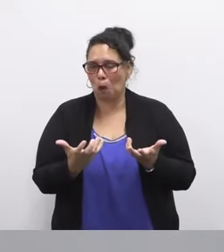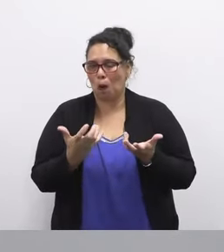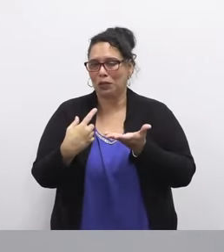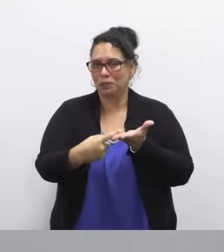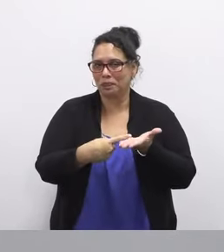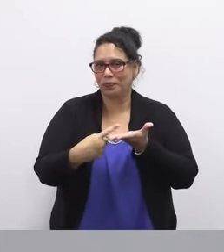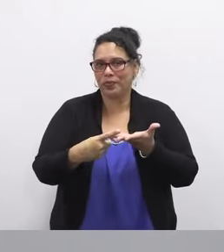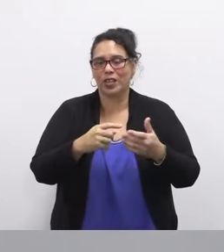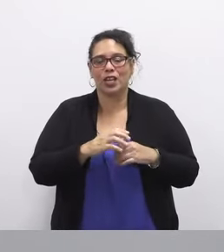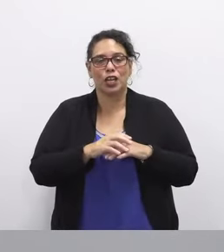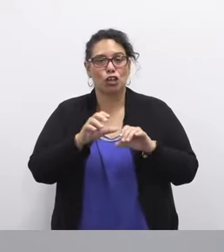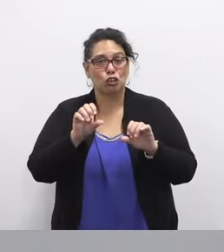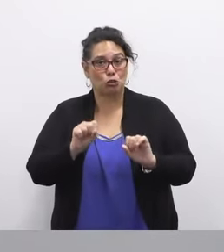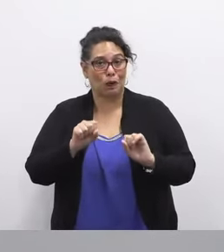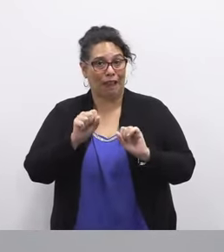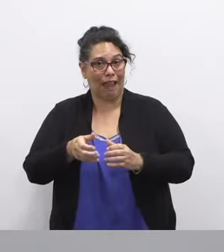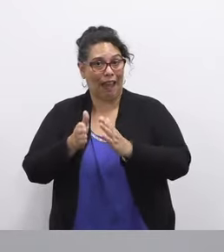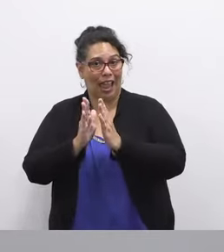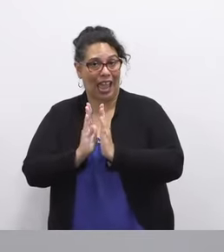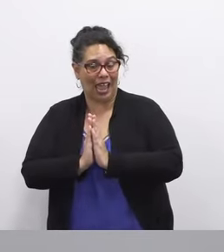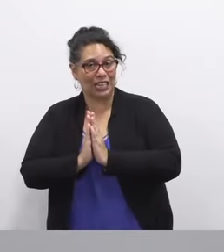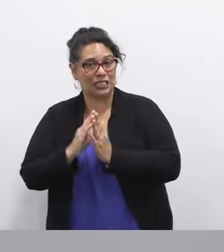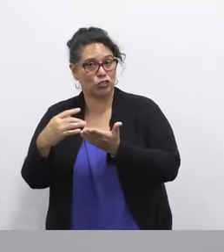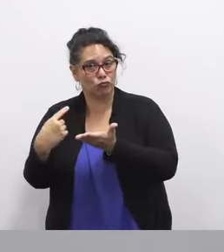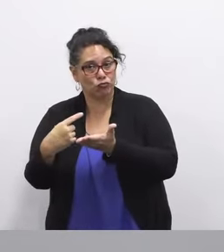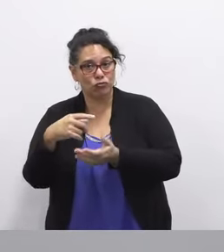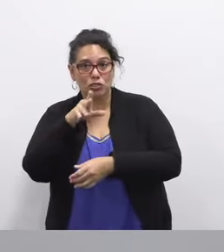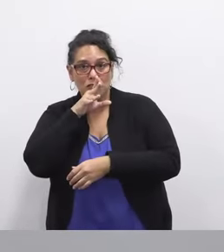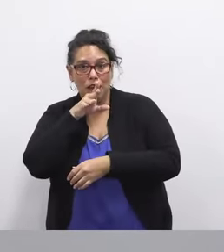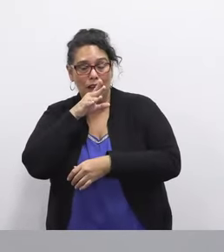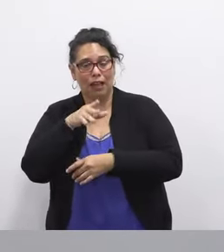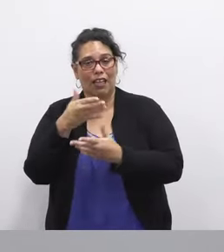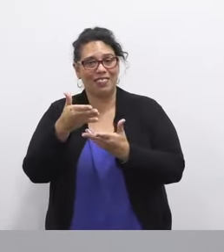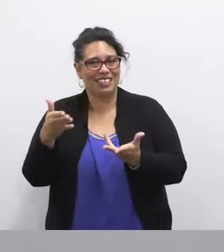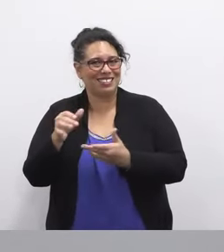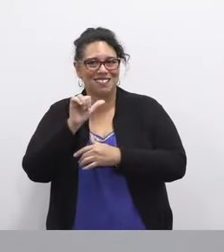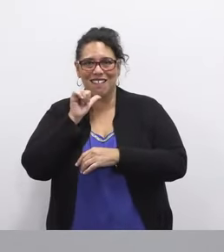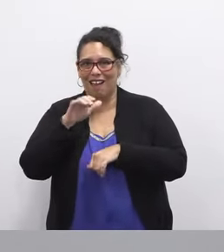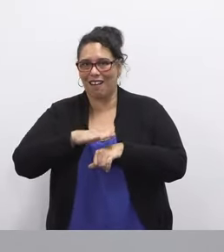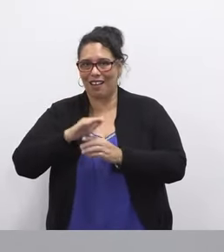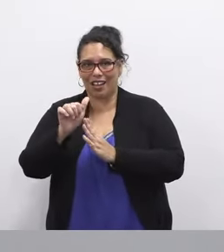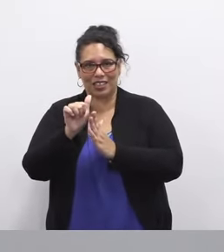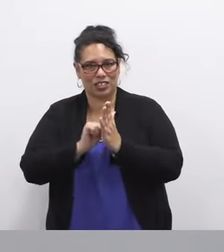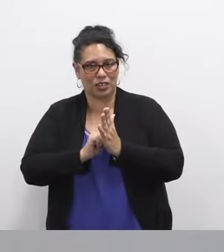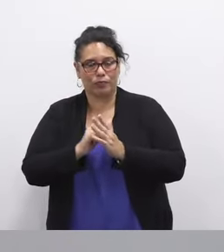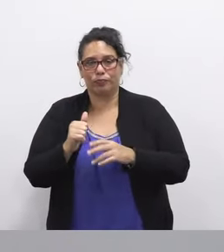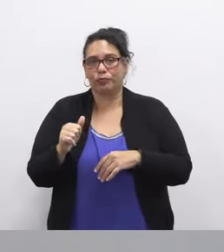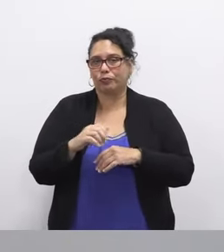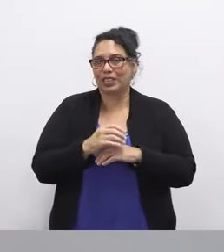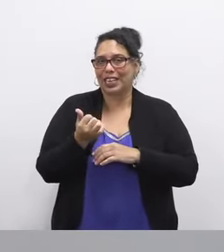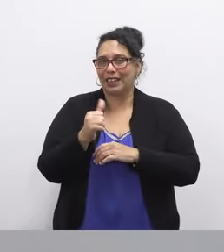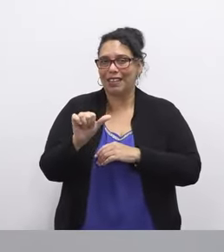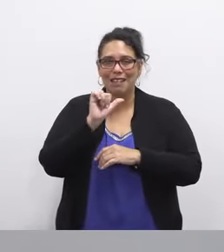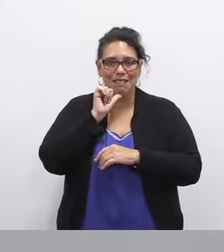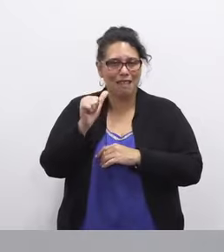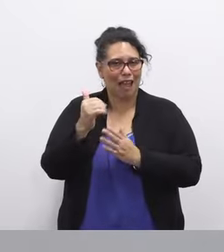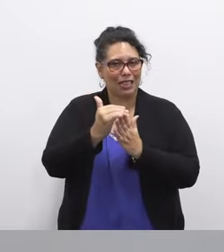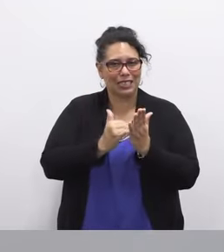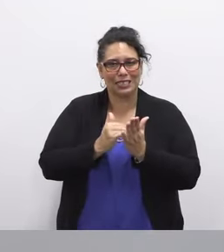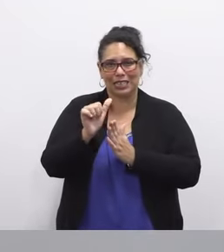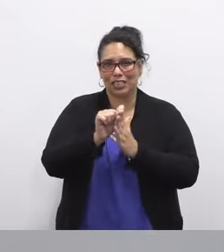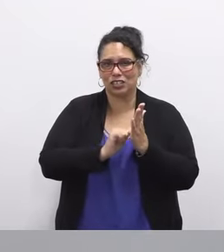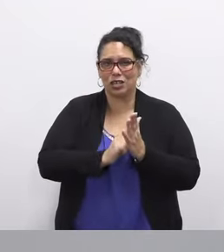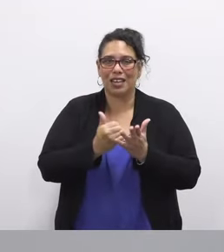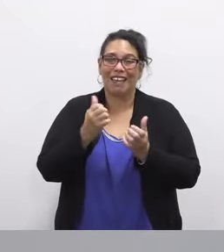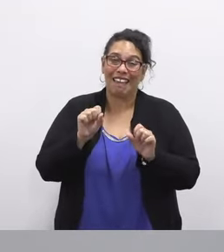request to give testimony on an item not listed for discussion today. However, full discussion on any items not listed on the agenda will have to be delayed until such